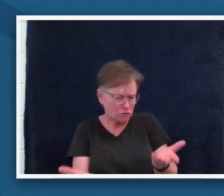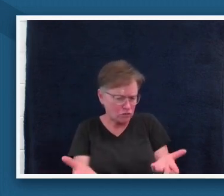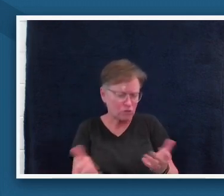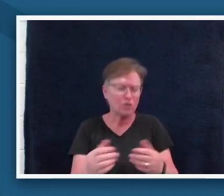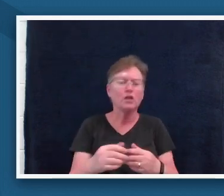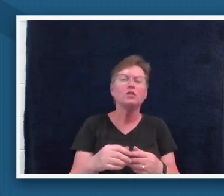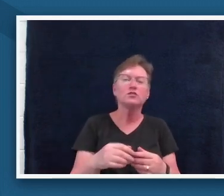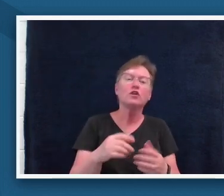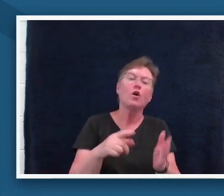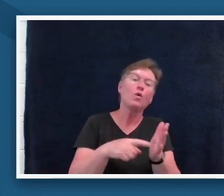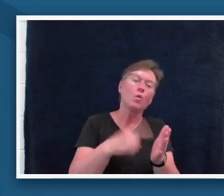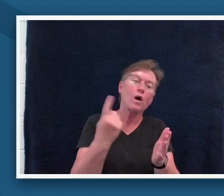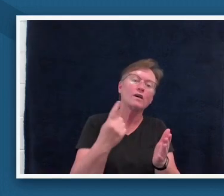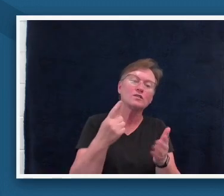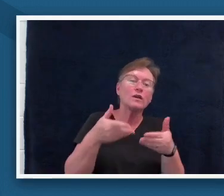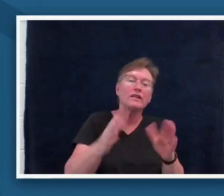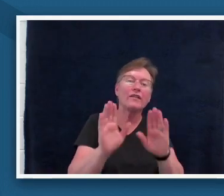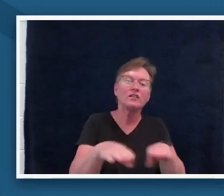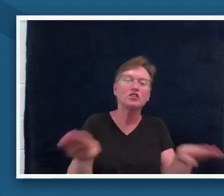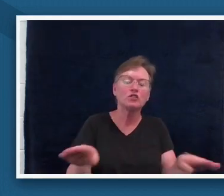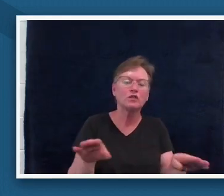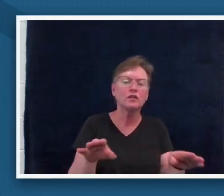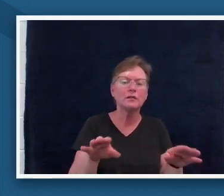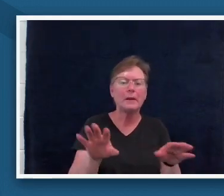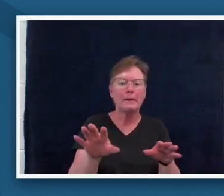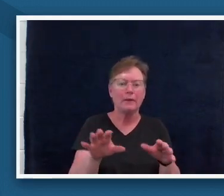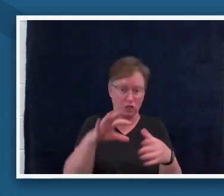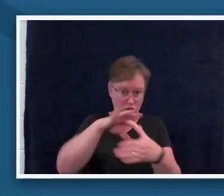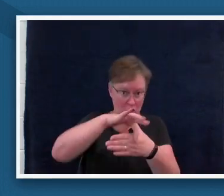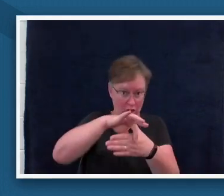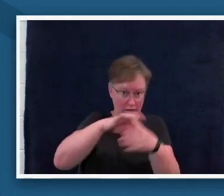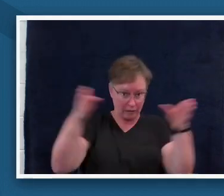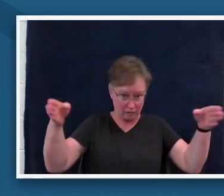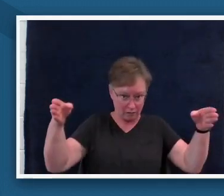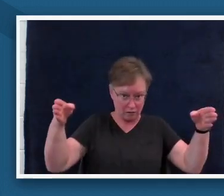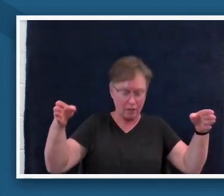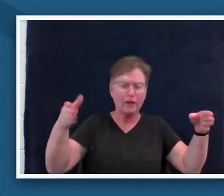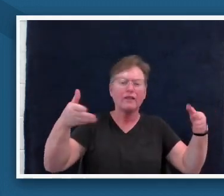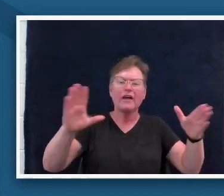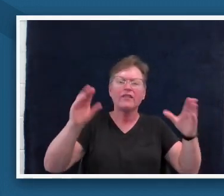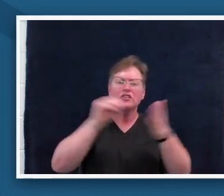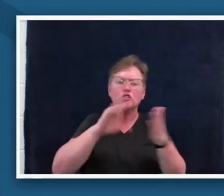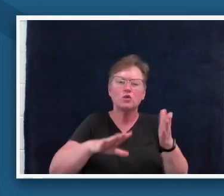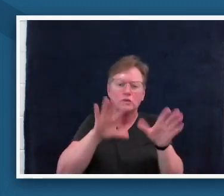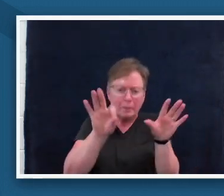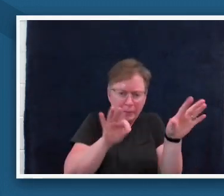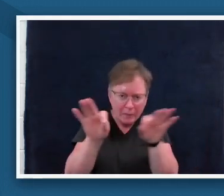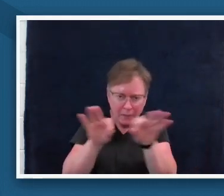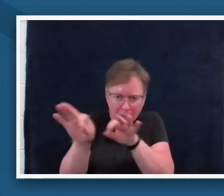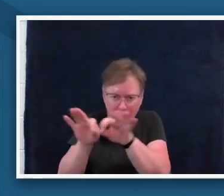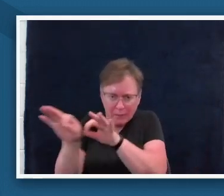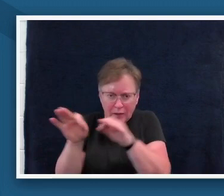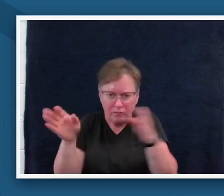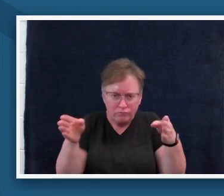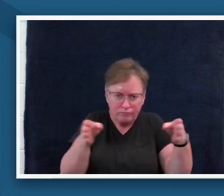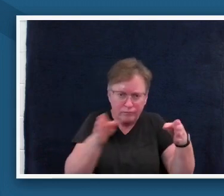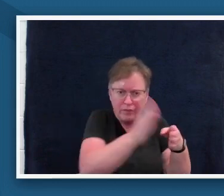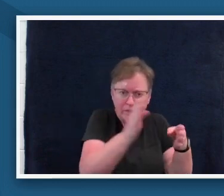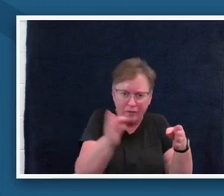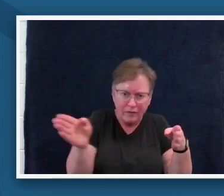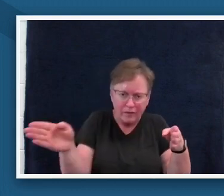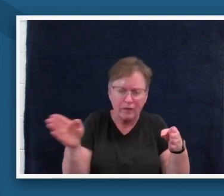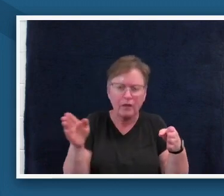their lane within our content, then we gave them a chance. And this is during that COVID year, we put